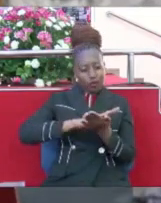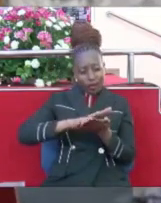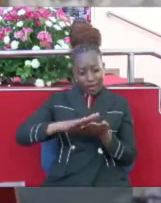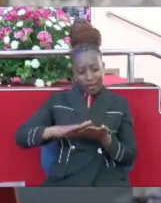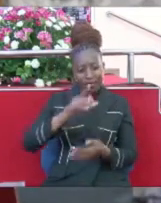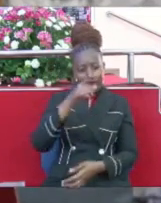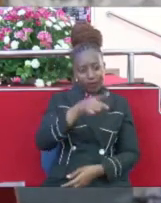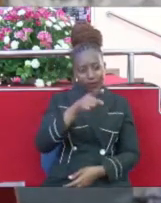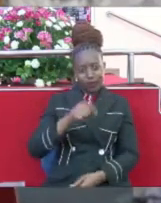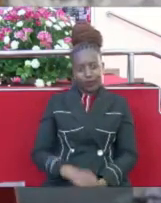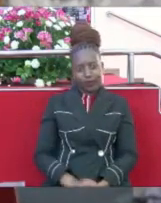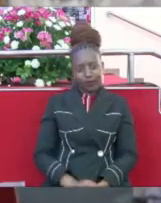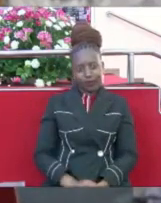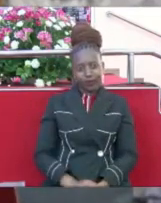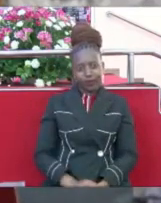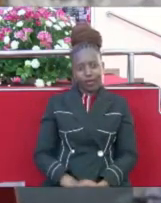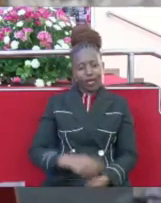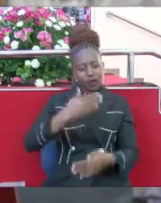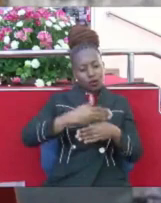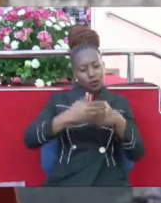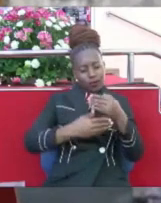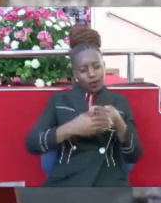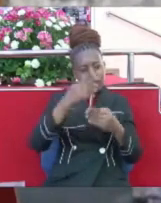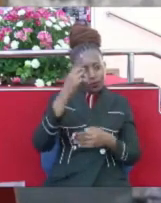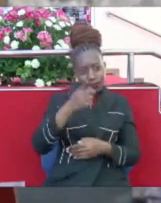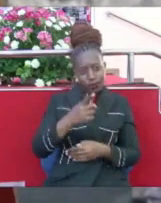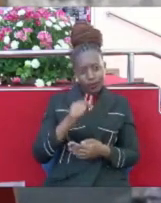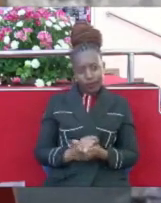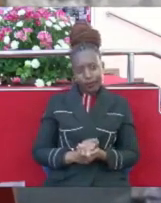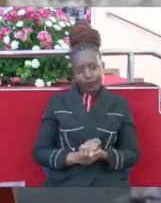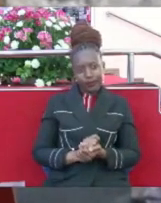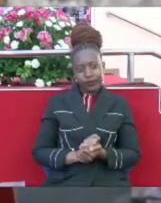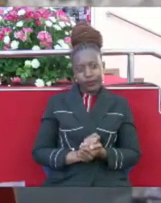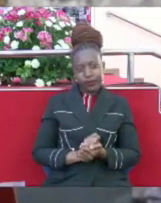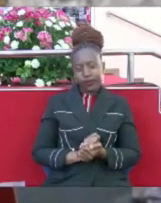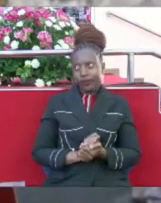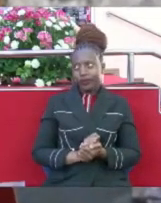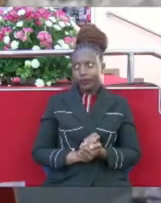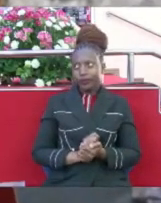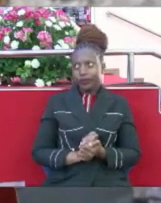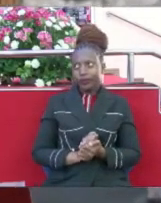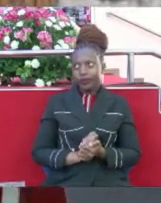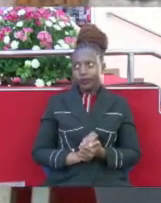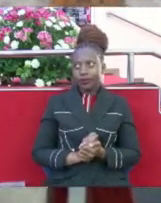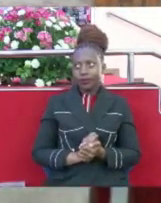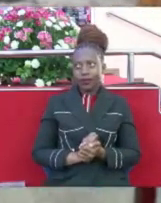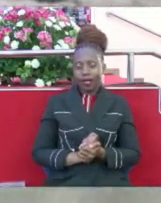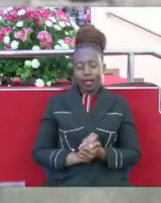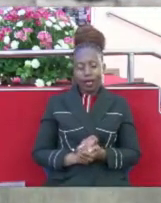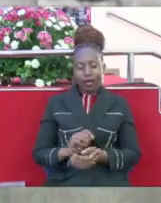The places He needs to build, He will build. You know, how do we put our best foot